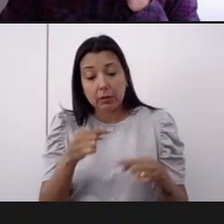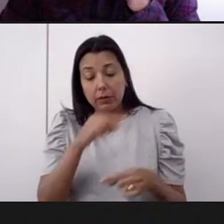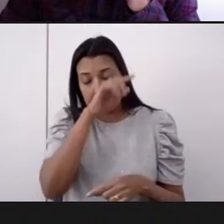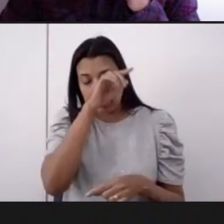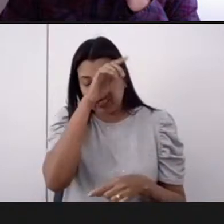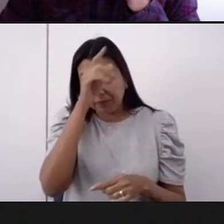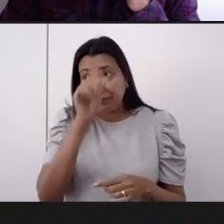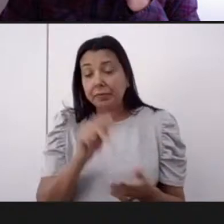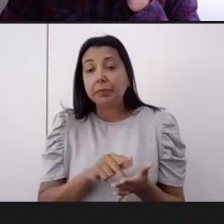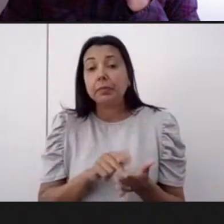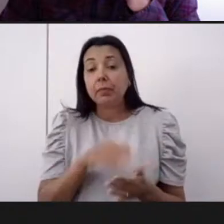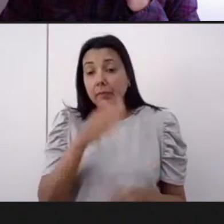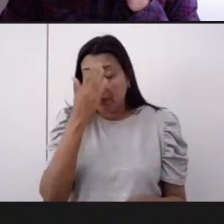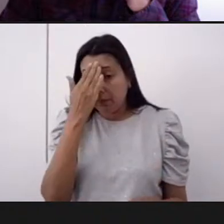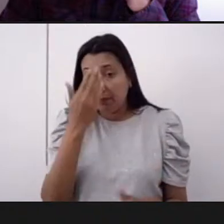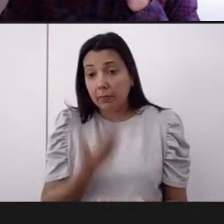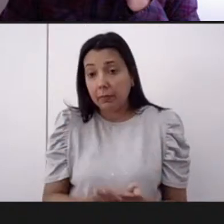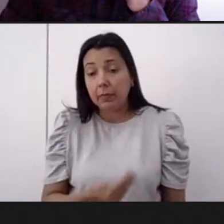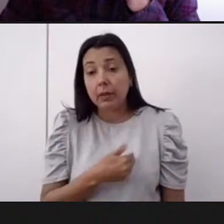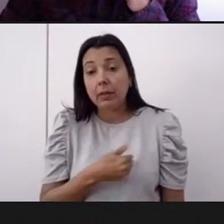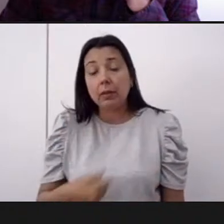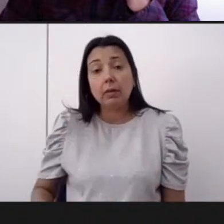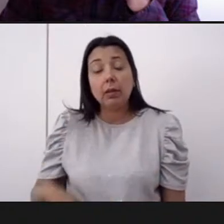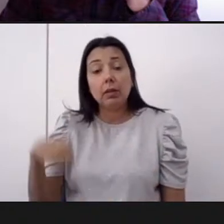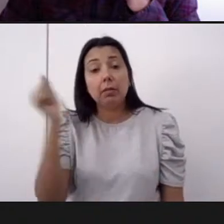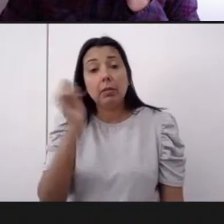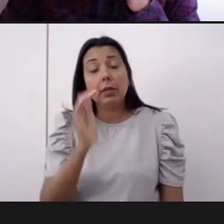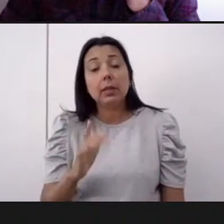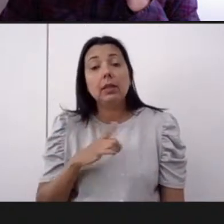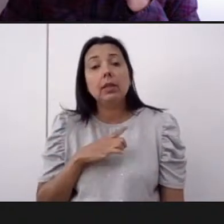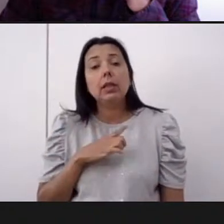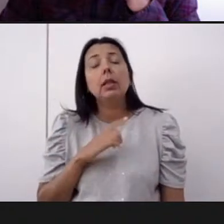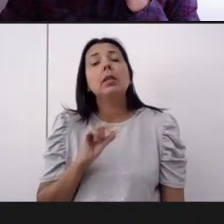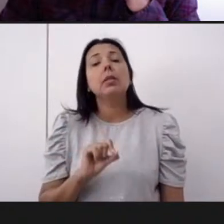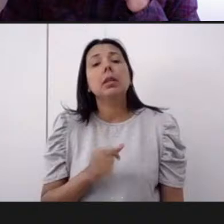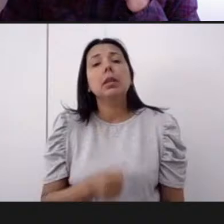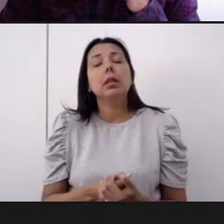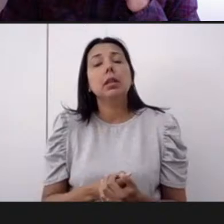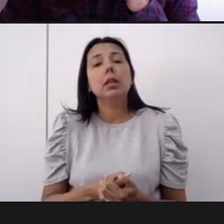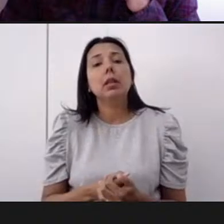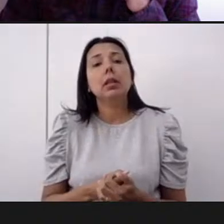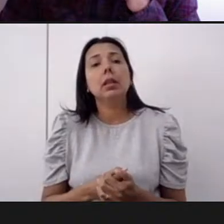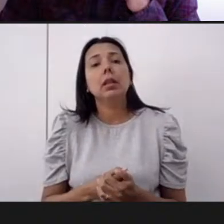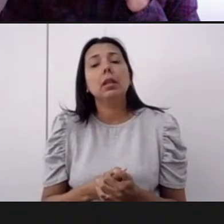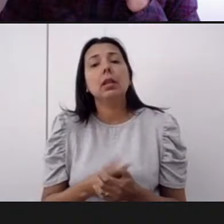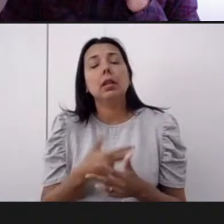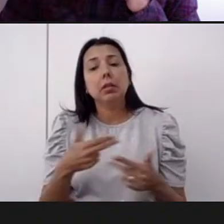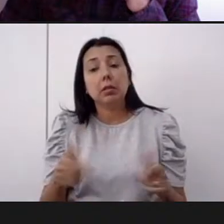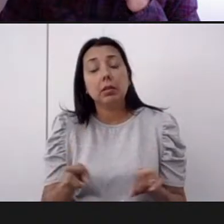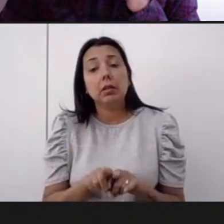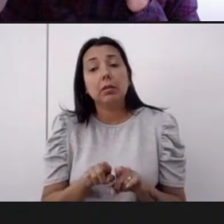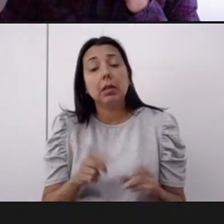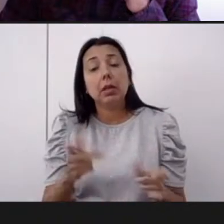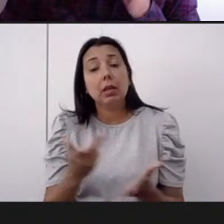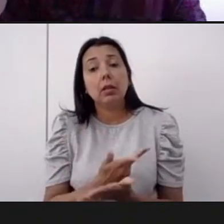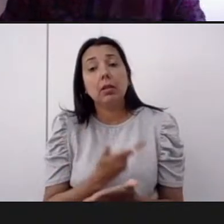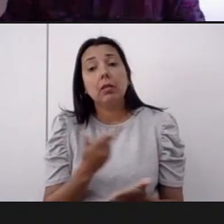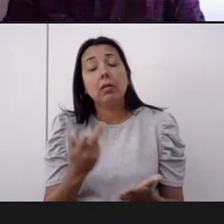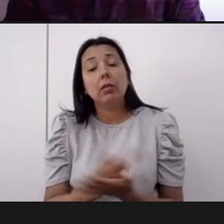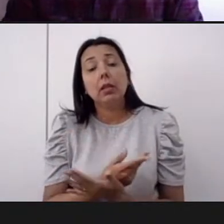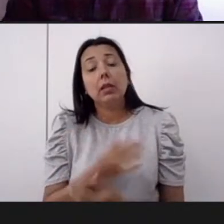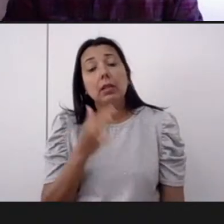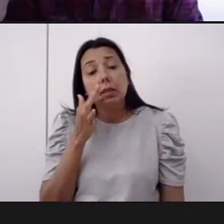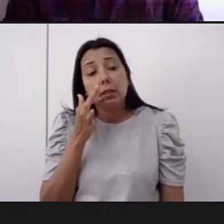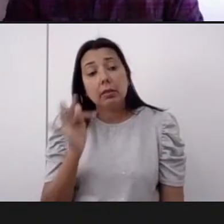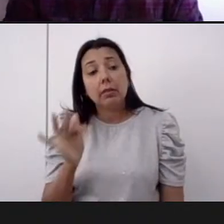Brazilian government has made this nomination, and as is the case in France, when there was historically big